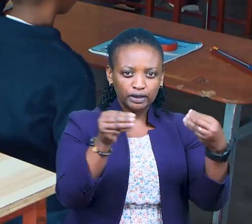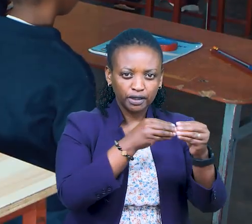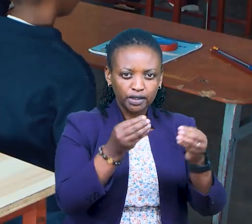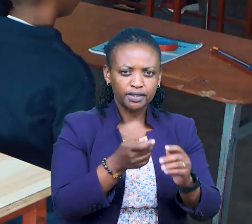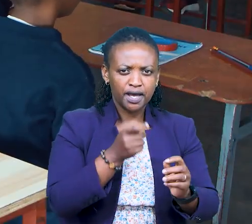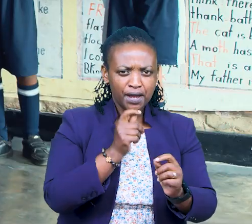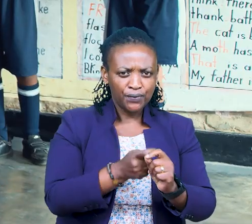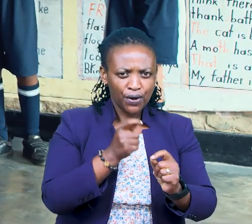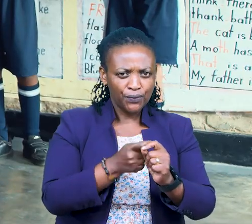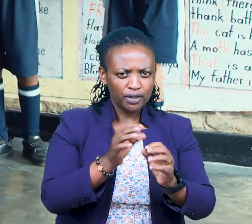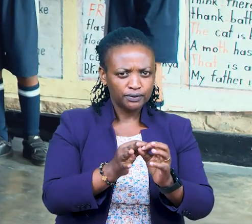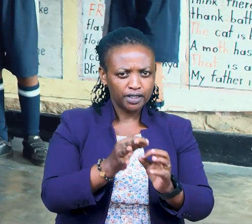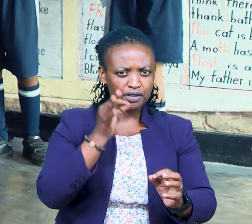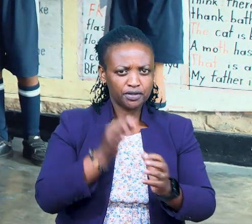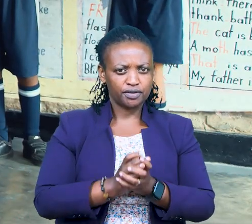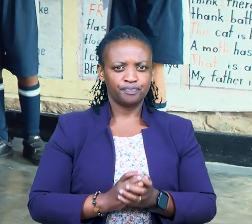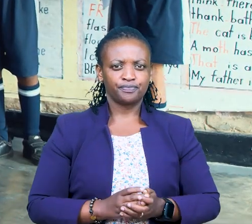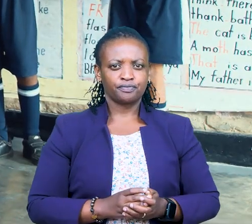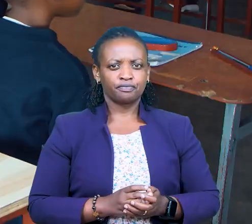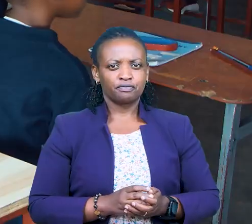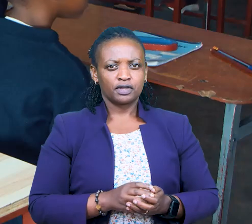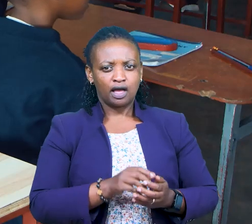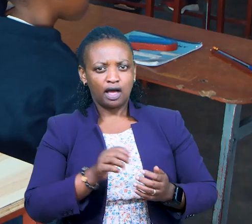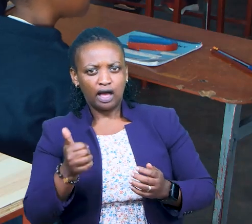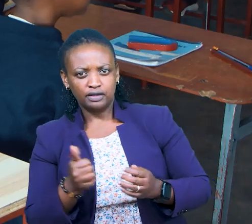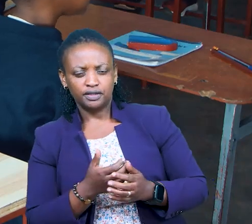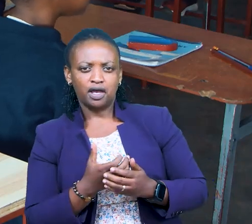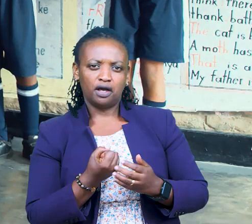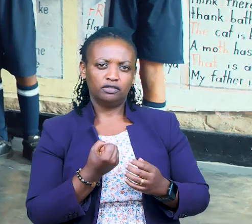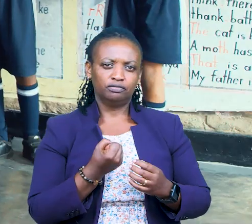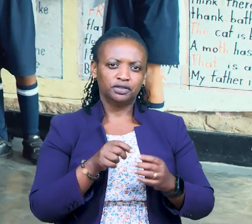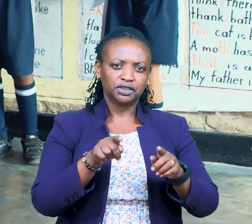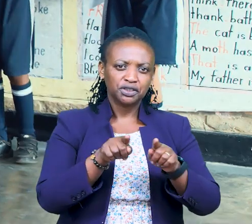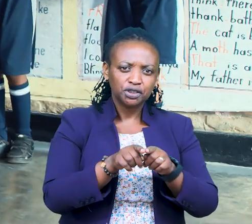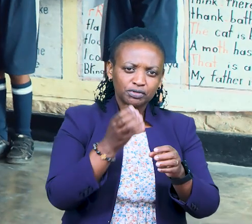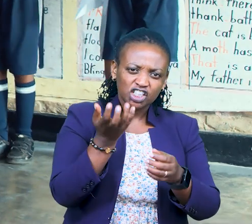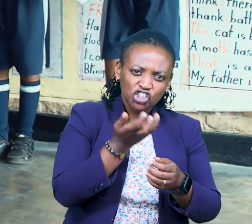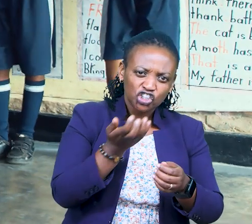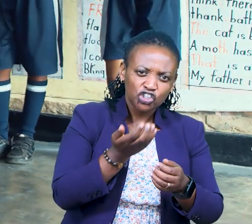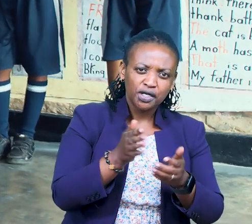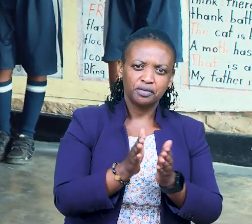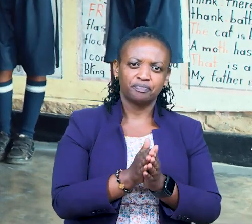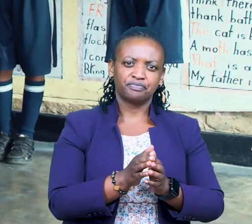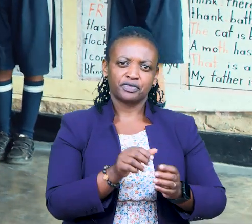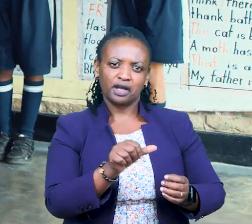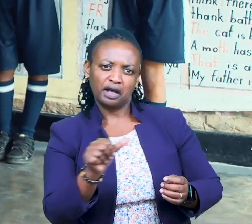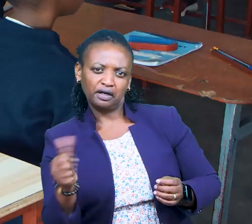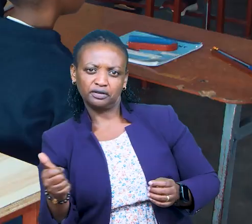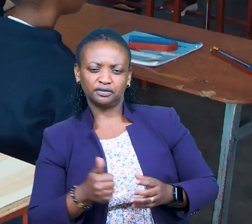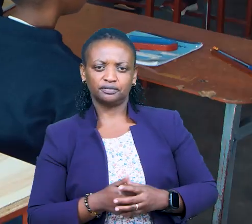materials. Nails. Nails. Pins. Pins. Coins. Coins.